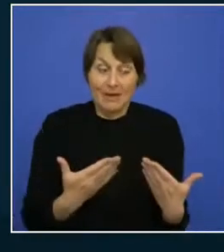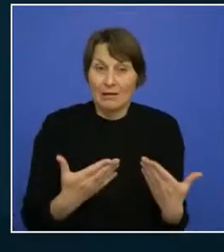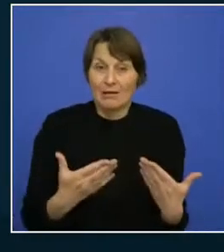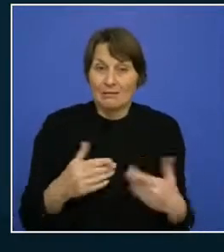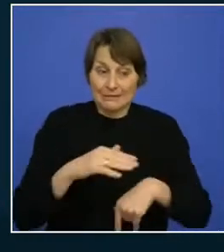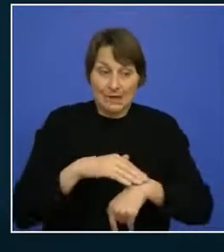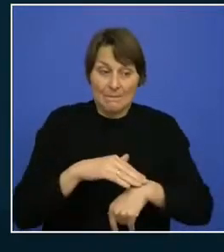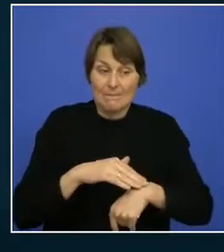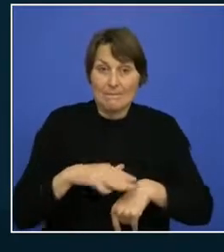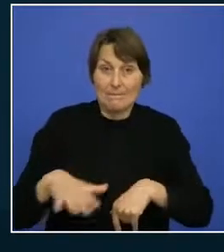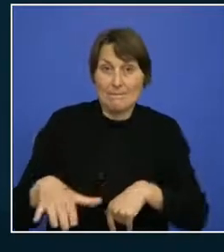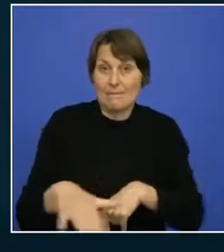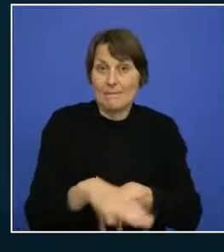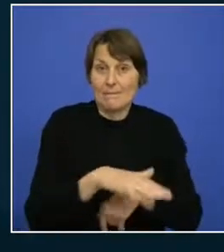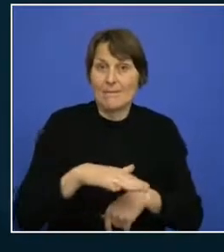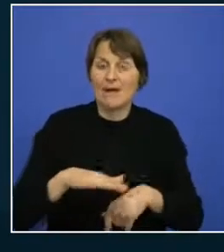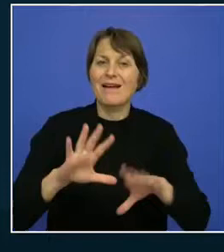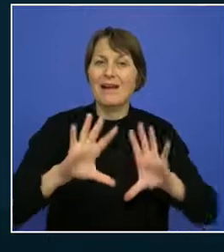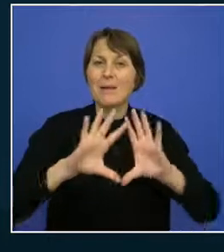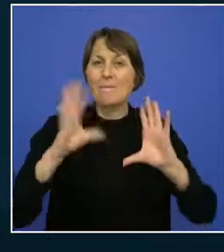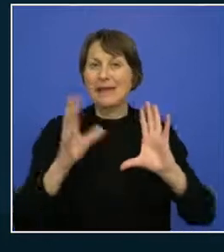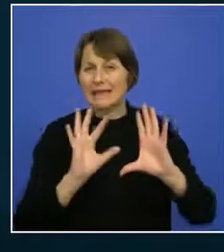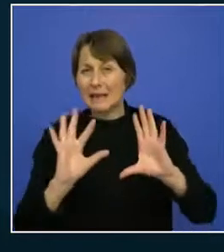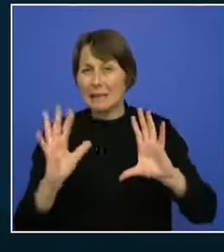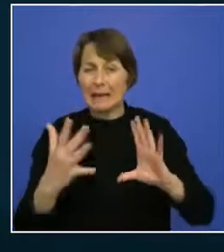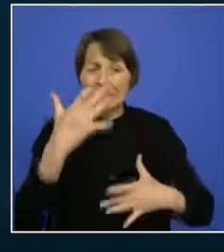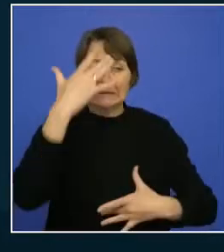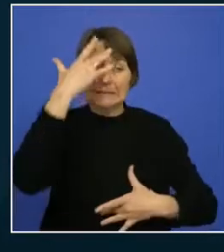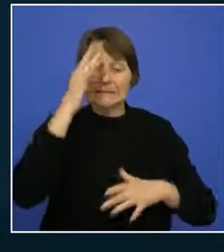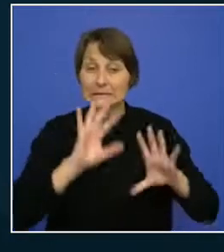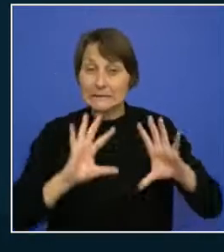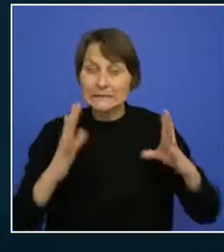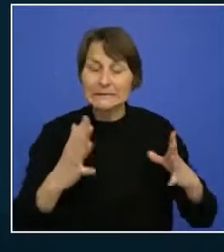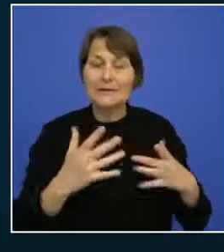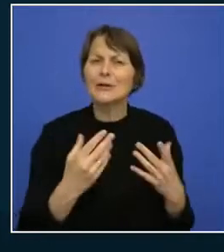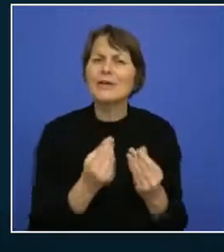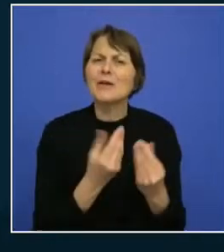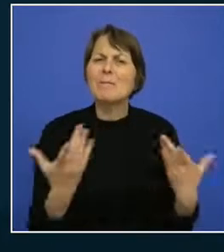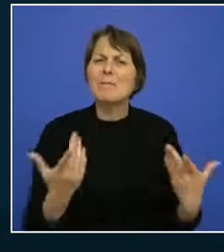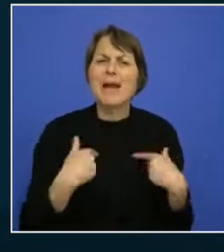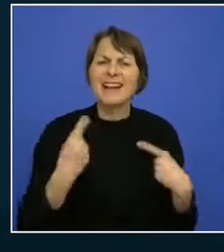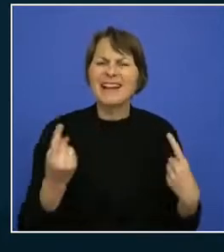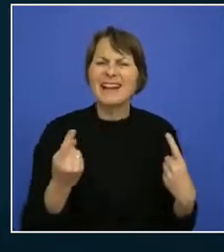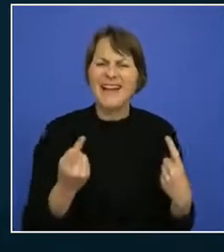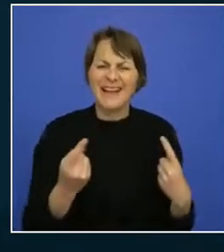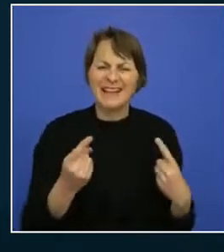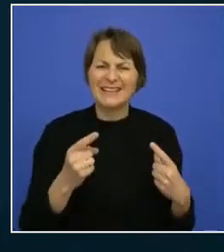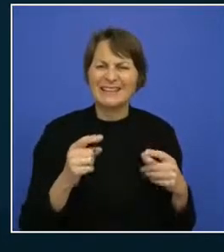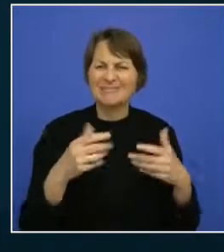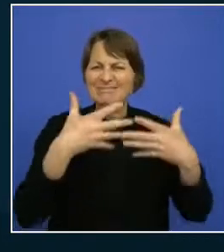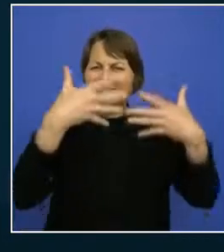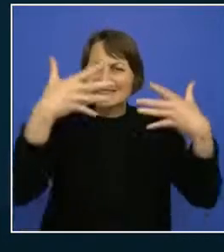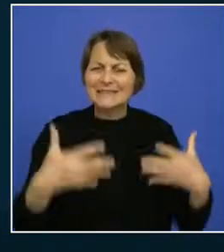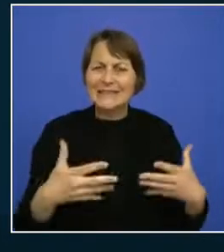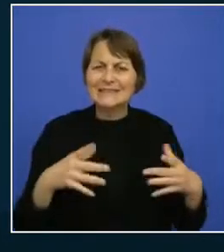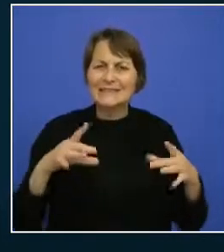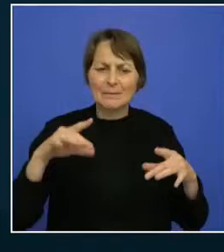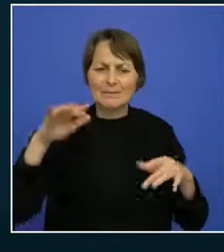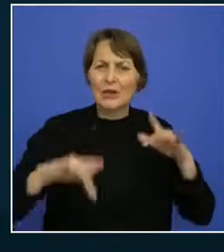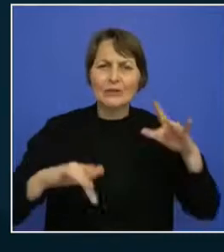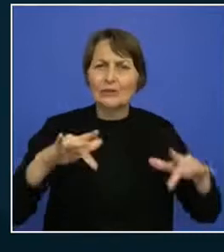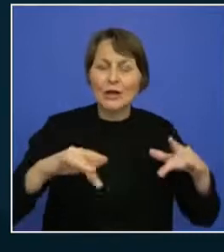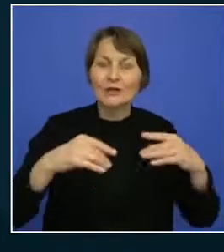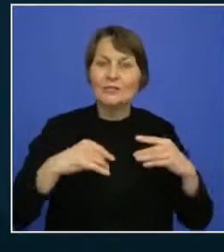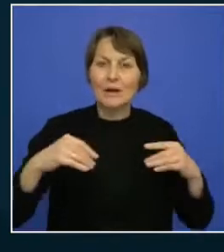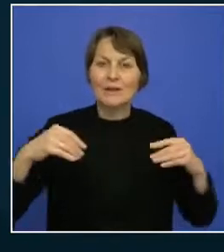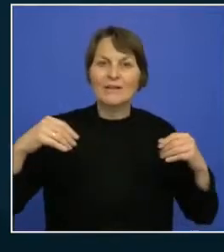we have all these incredibly touchless systems and sensors and everything. So even thinking